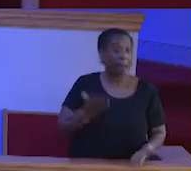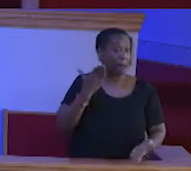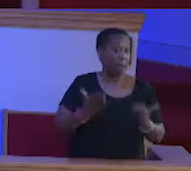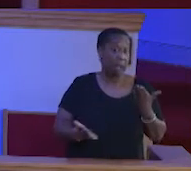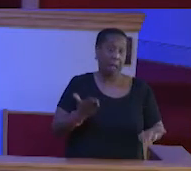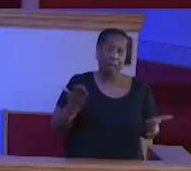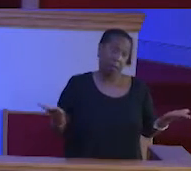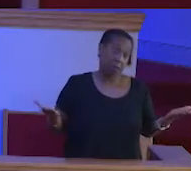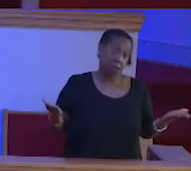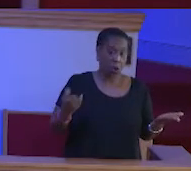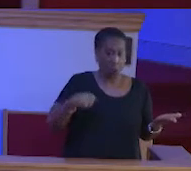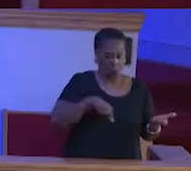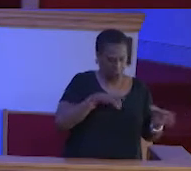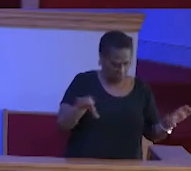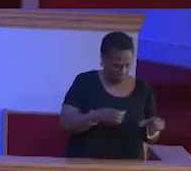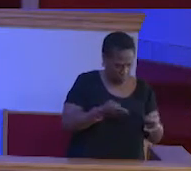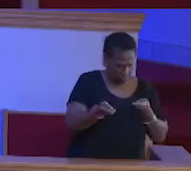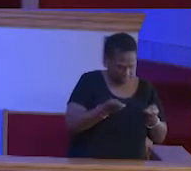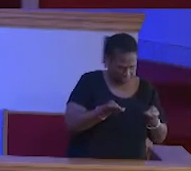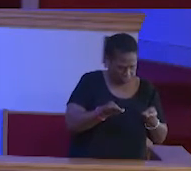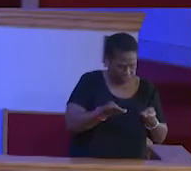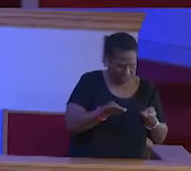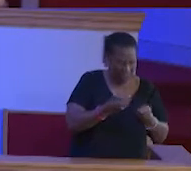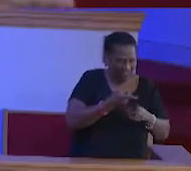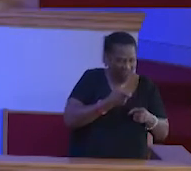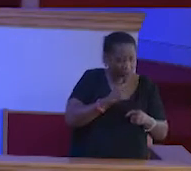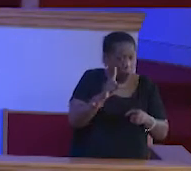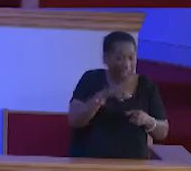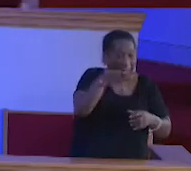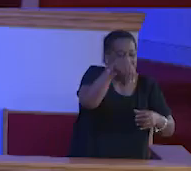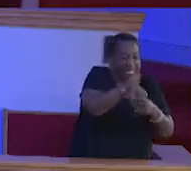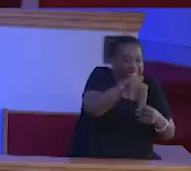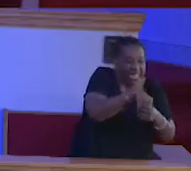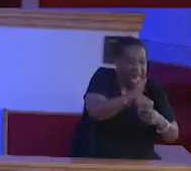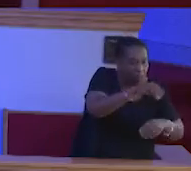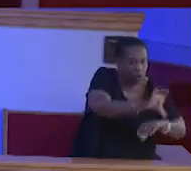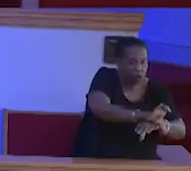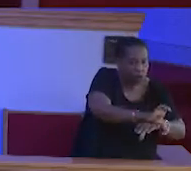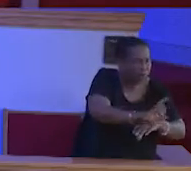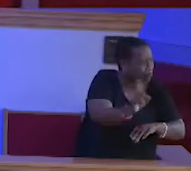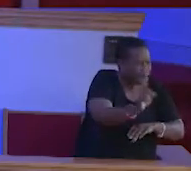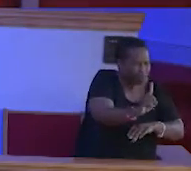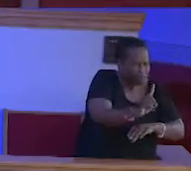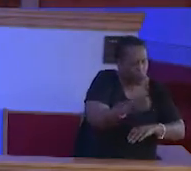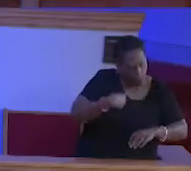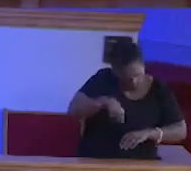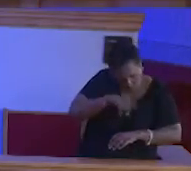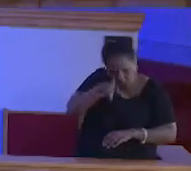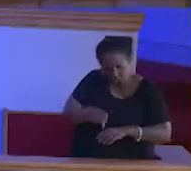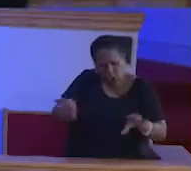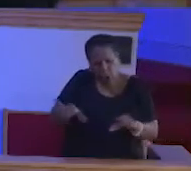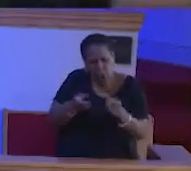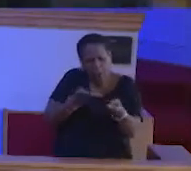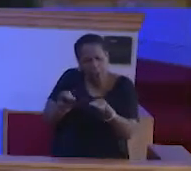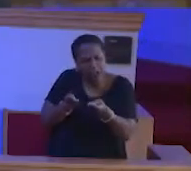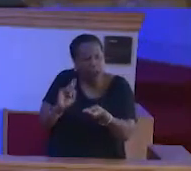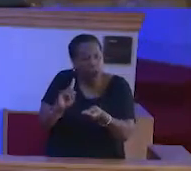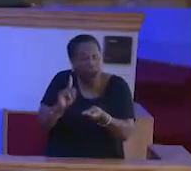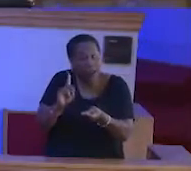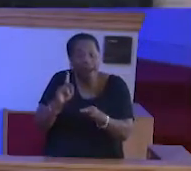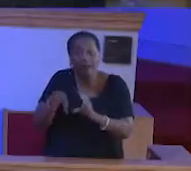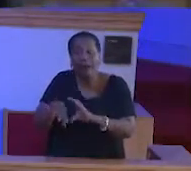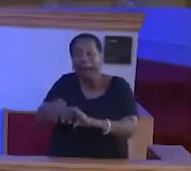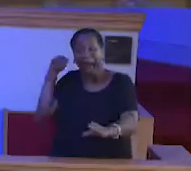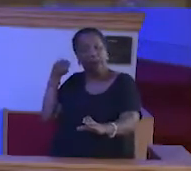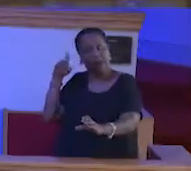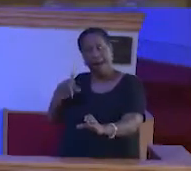Rather than doing ministry from the inside out, we ought to do ministry from the